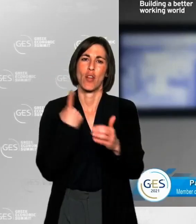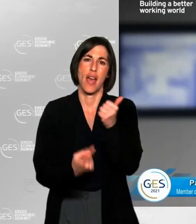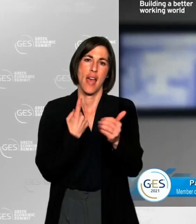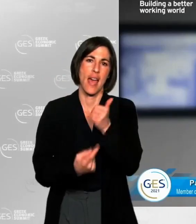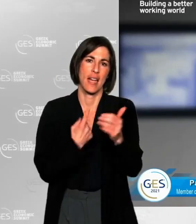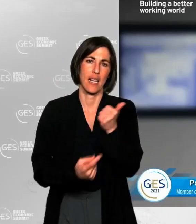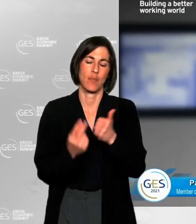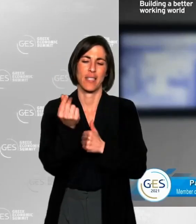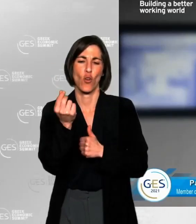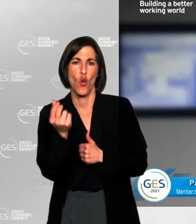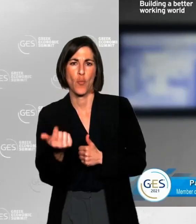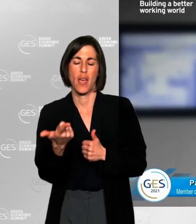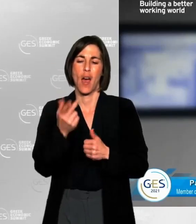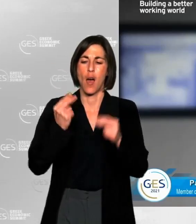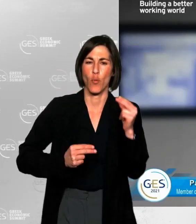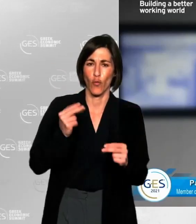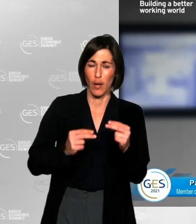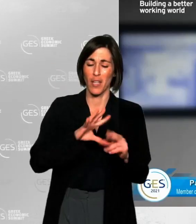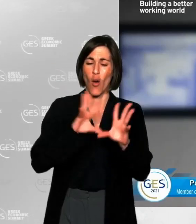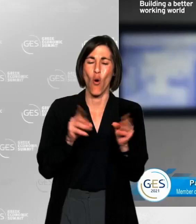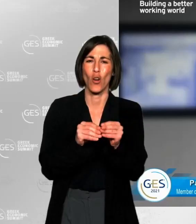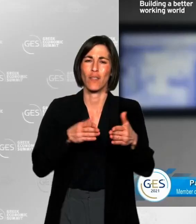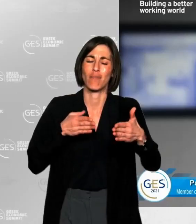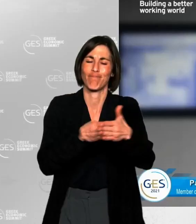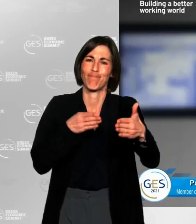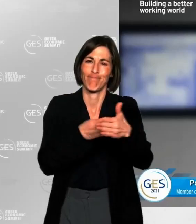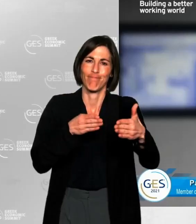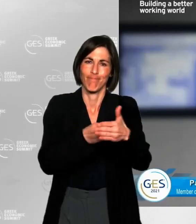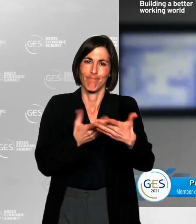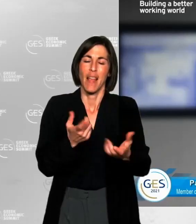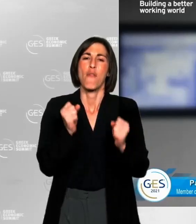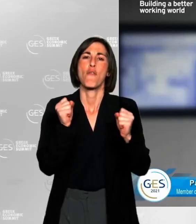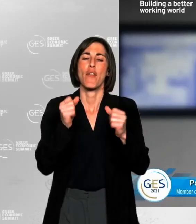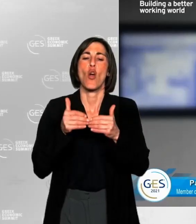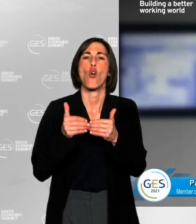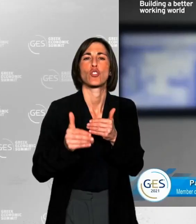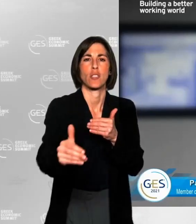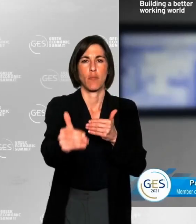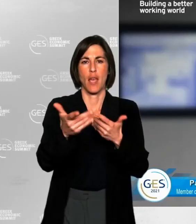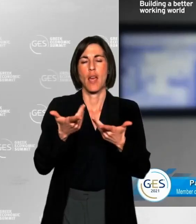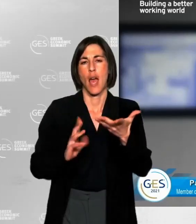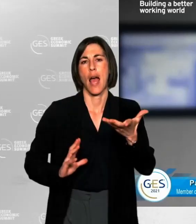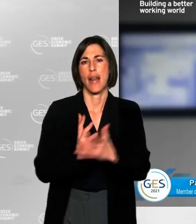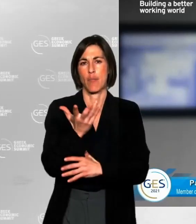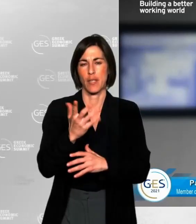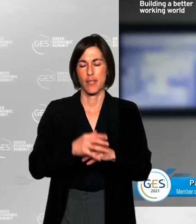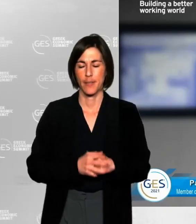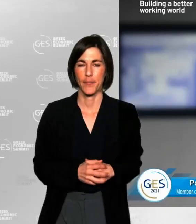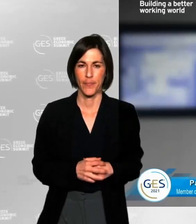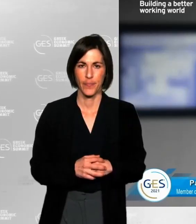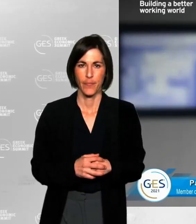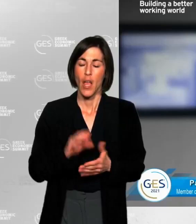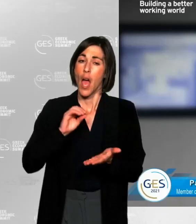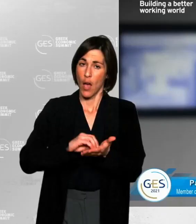obstructed sustainable growth and which historically were obstacles to further progress. But it also shed